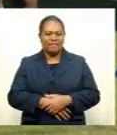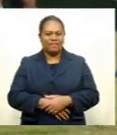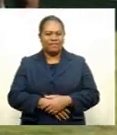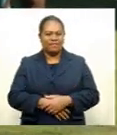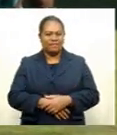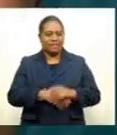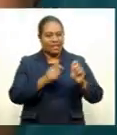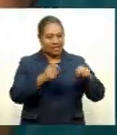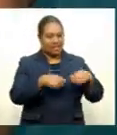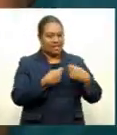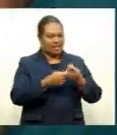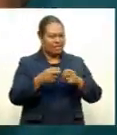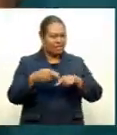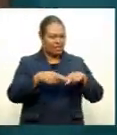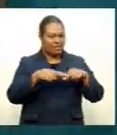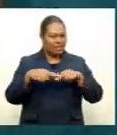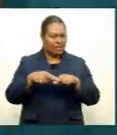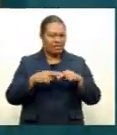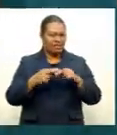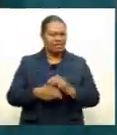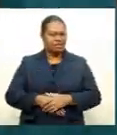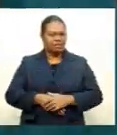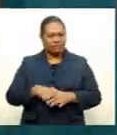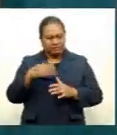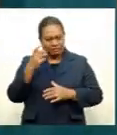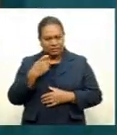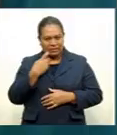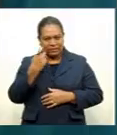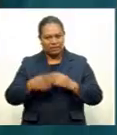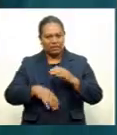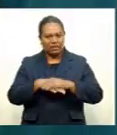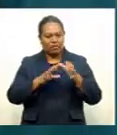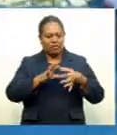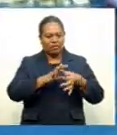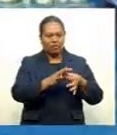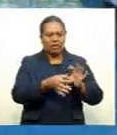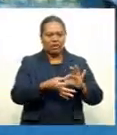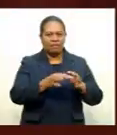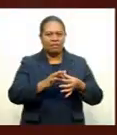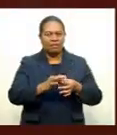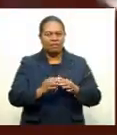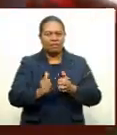And Team Fiji taking all precautions ahead of Olympics. This and more coming up.